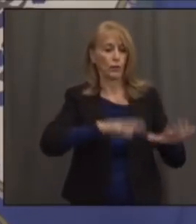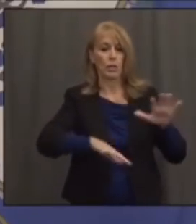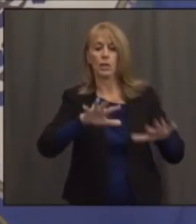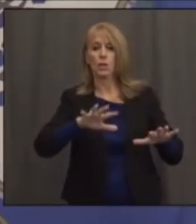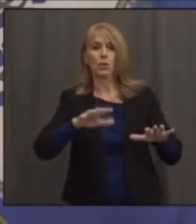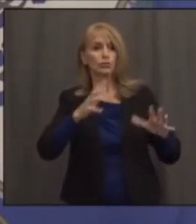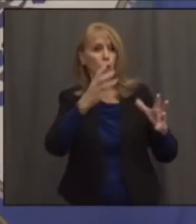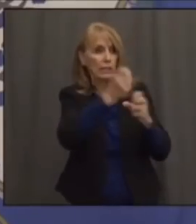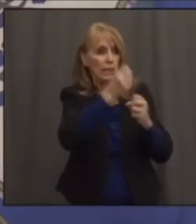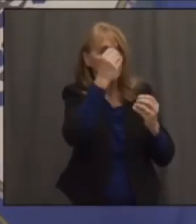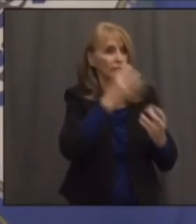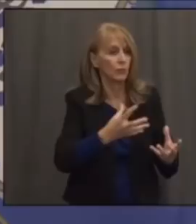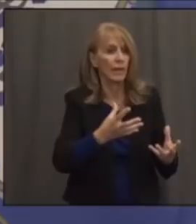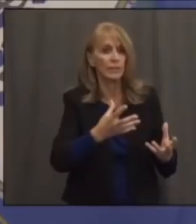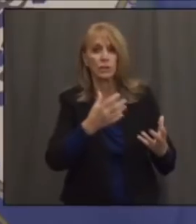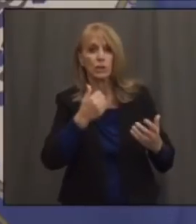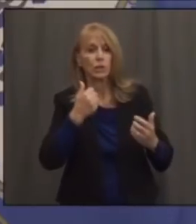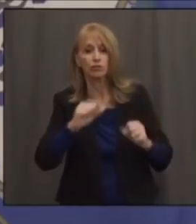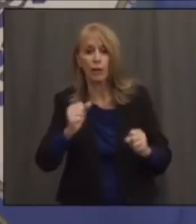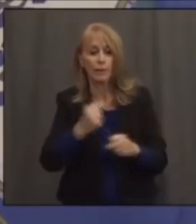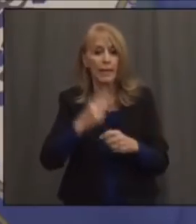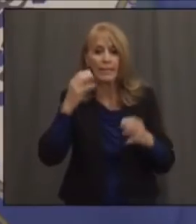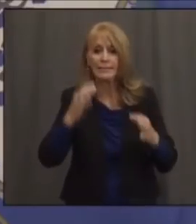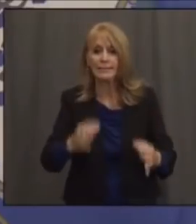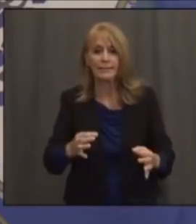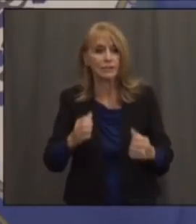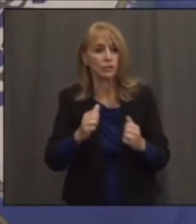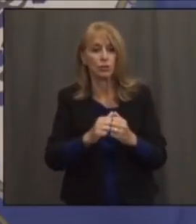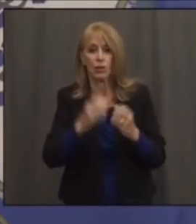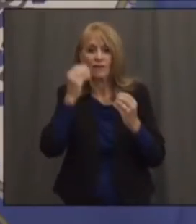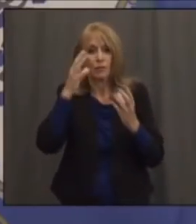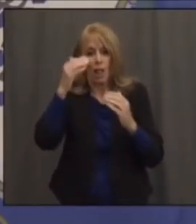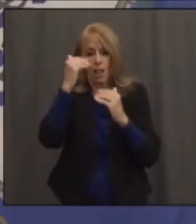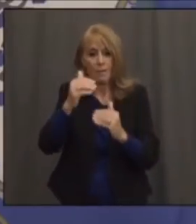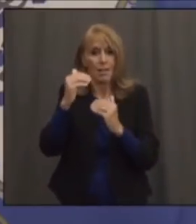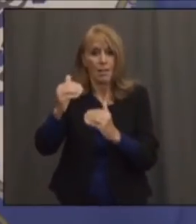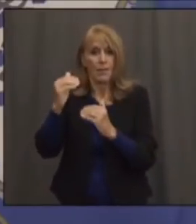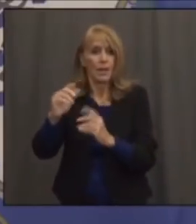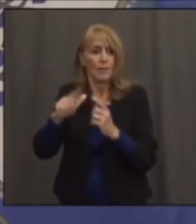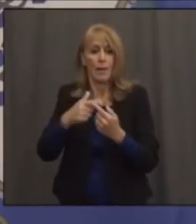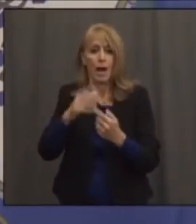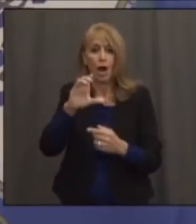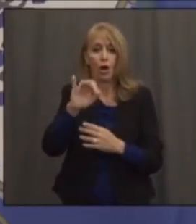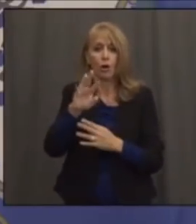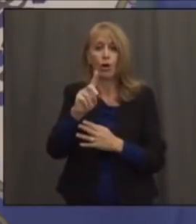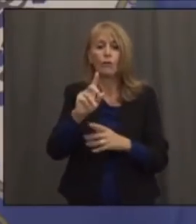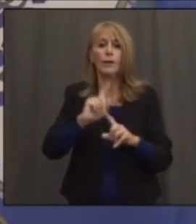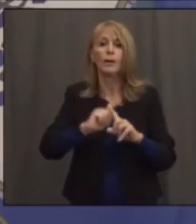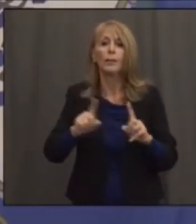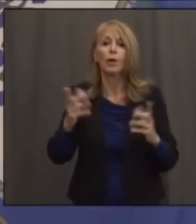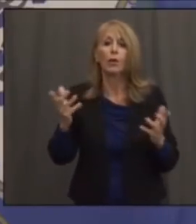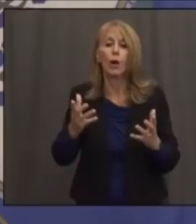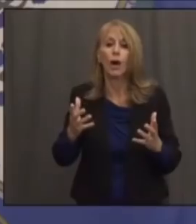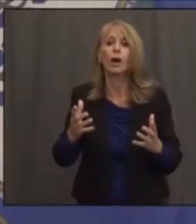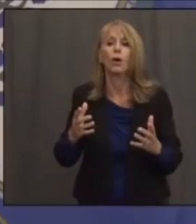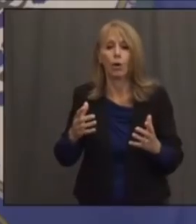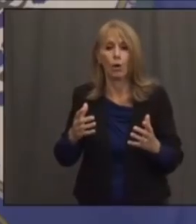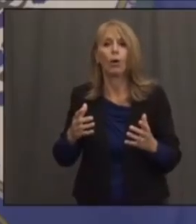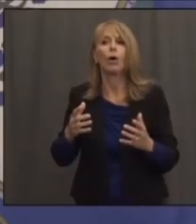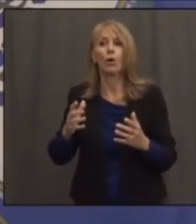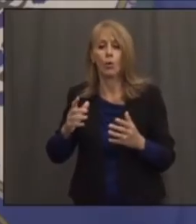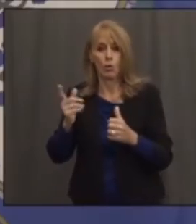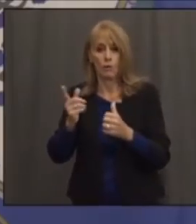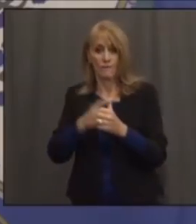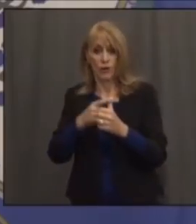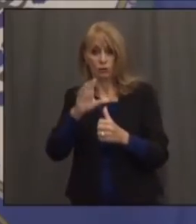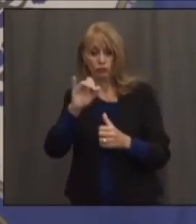best information. We were making the best decisions with the limited information we had. But I think the answer to that, Sue, is we were hit hard early